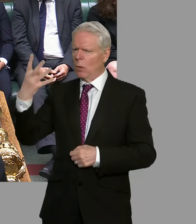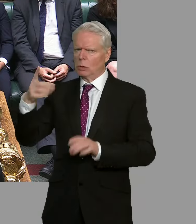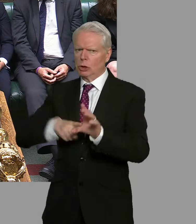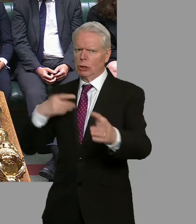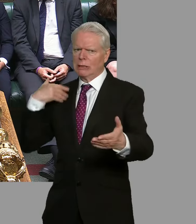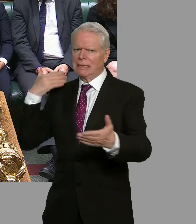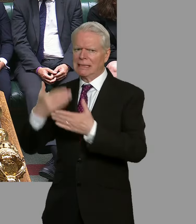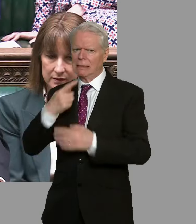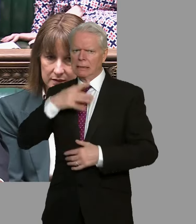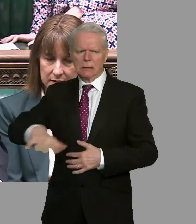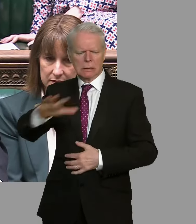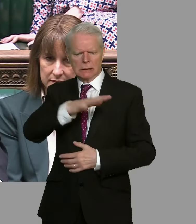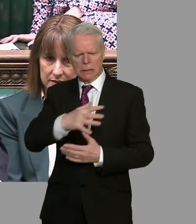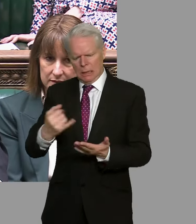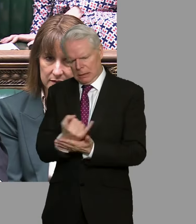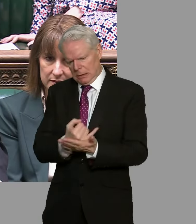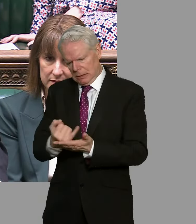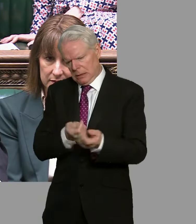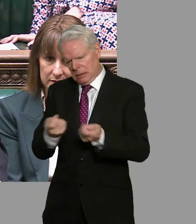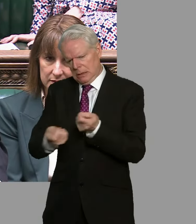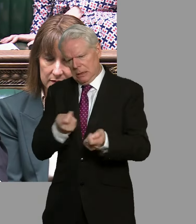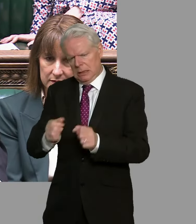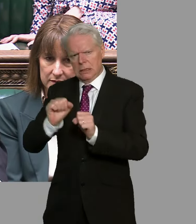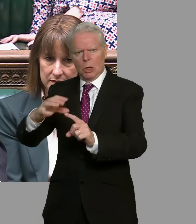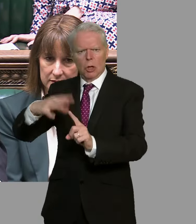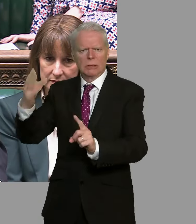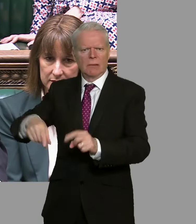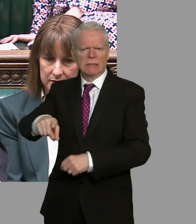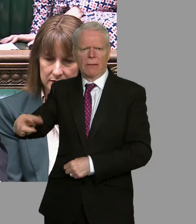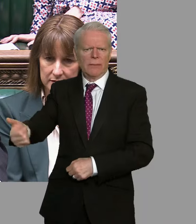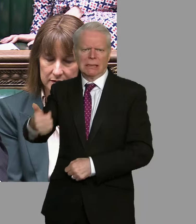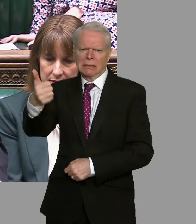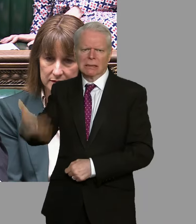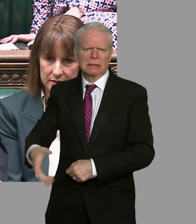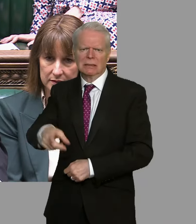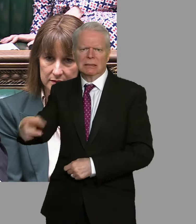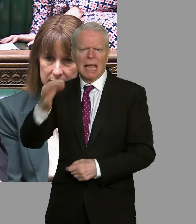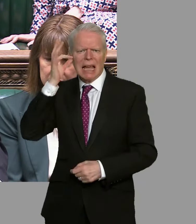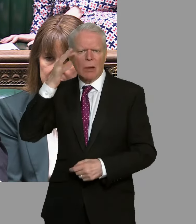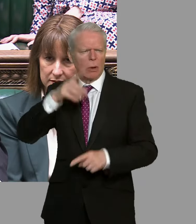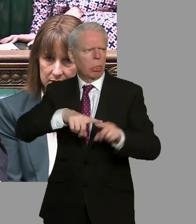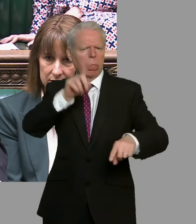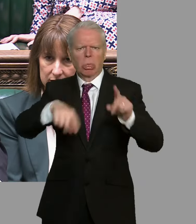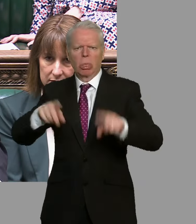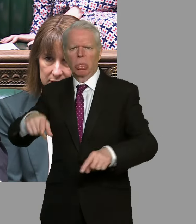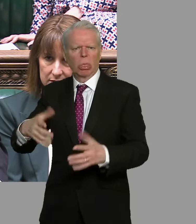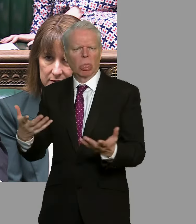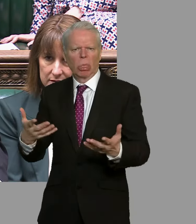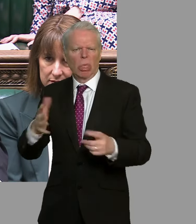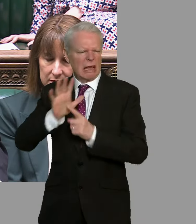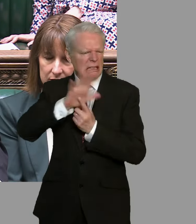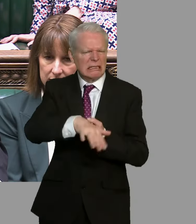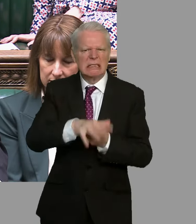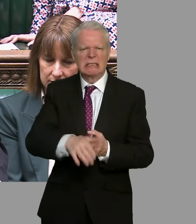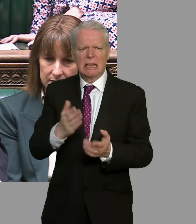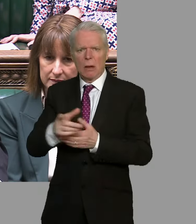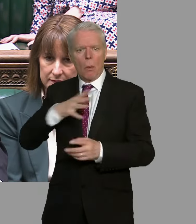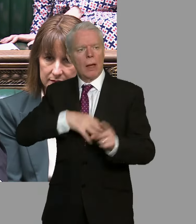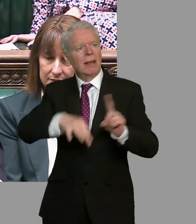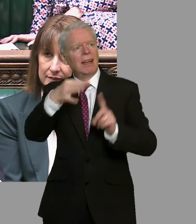of funding this year and the upcoming multi-year settlement, the first in over a decade, will give councils far greater certainty